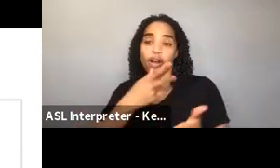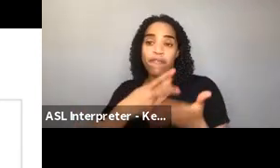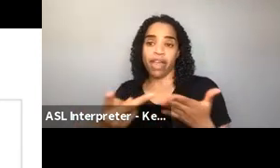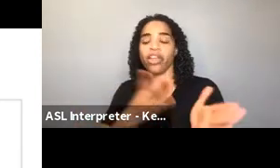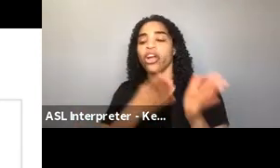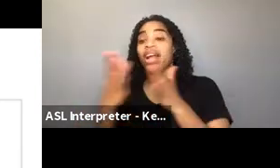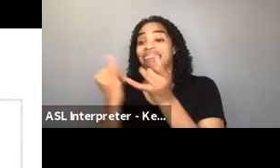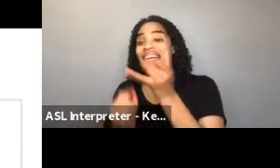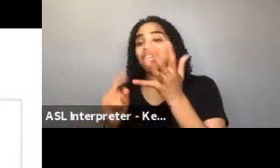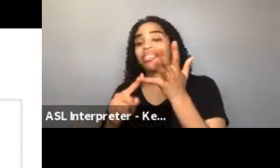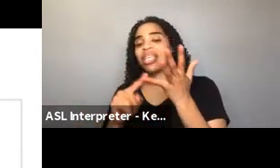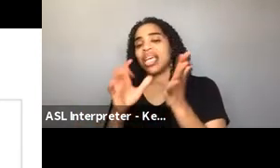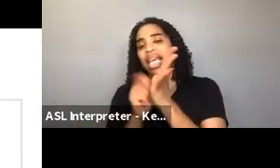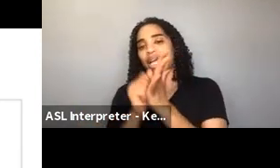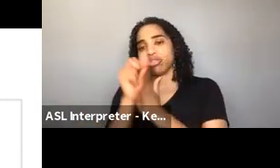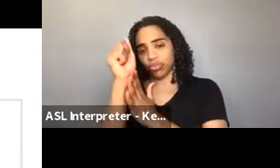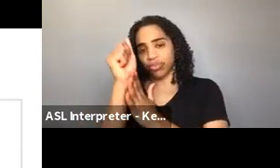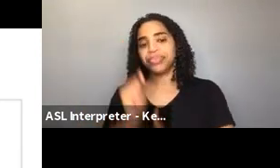cancer.